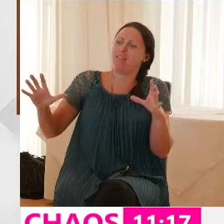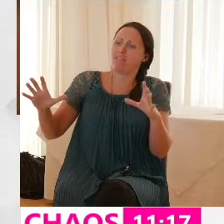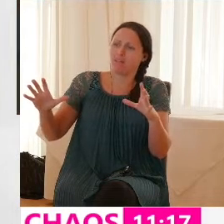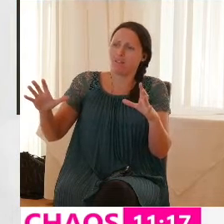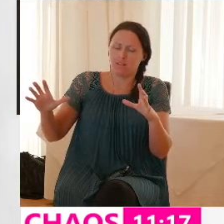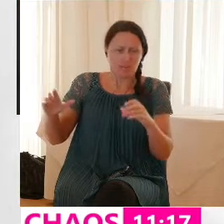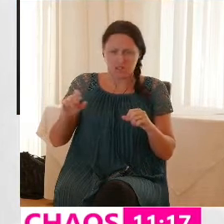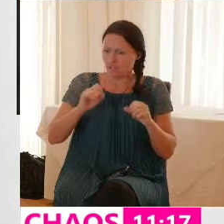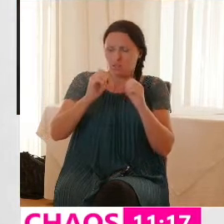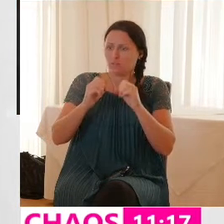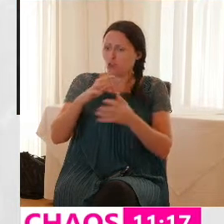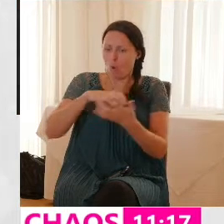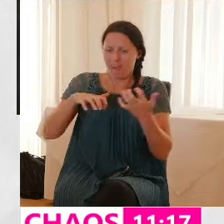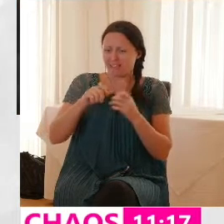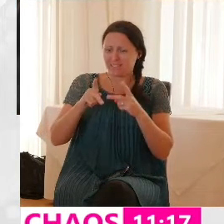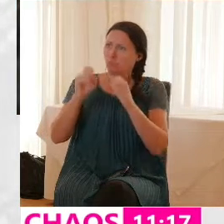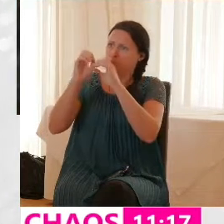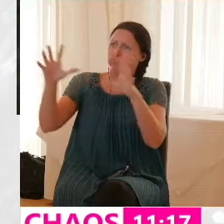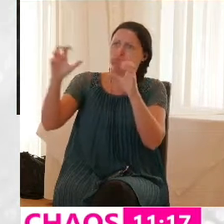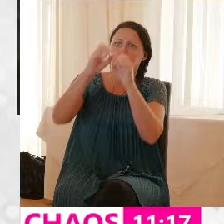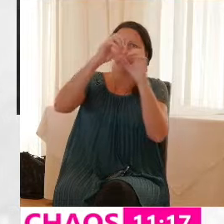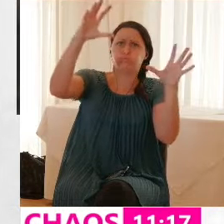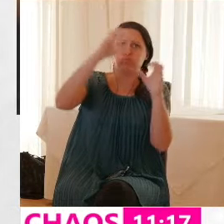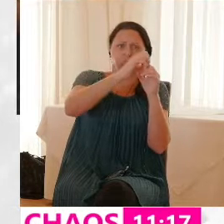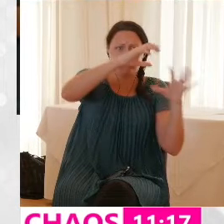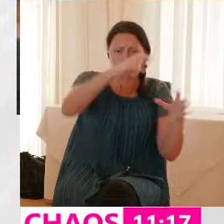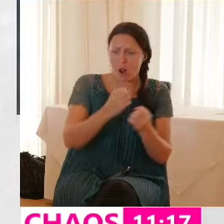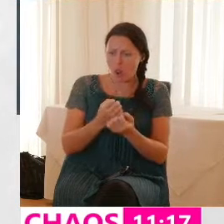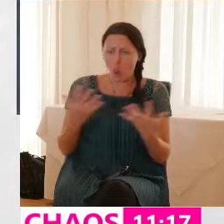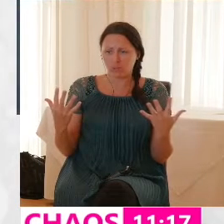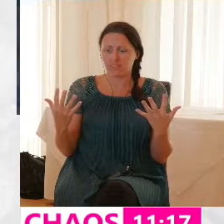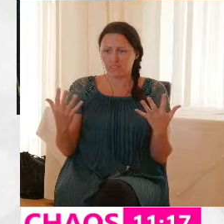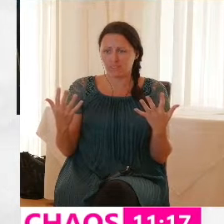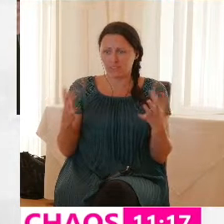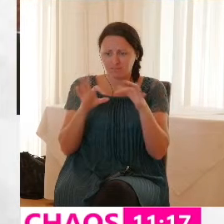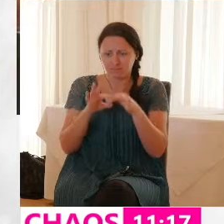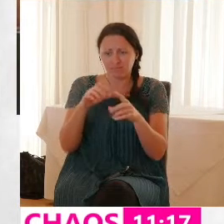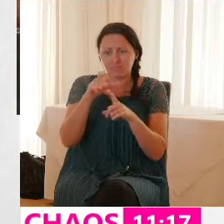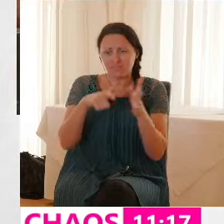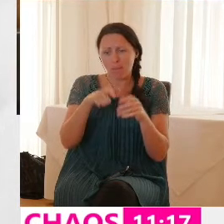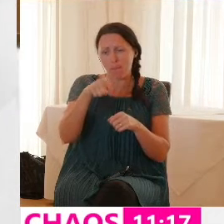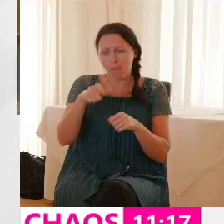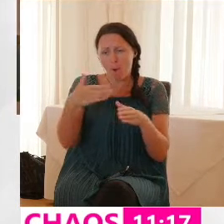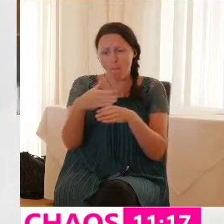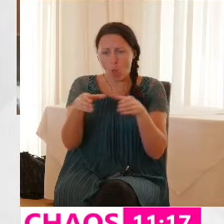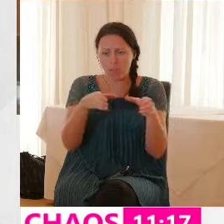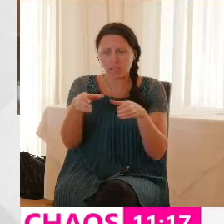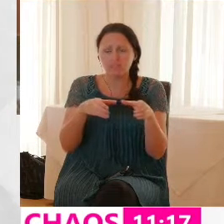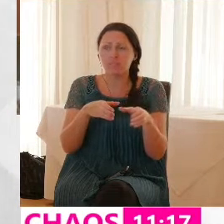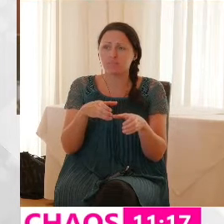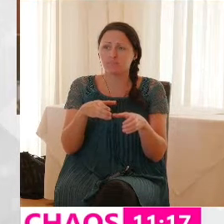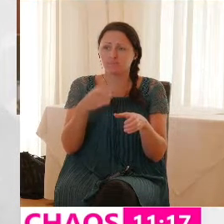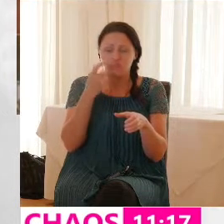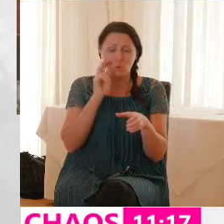another complex system for other topics, for other issues indeed. And you see that this issue, employment of disabled